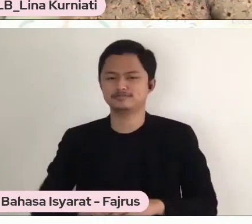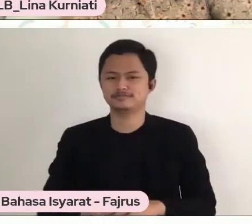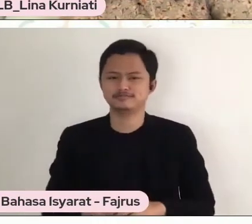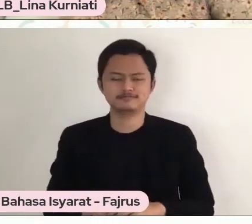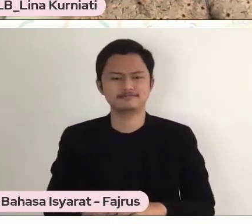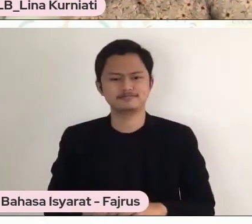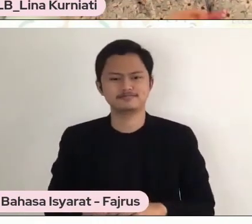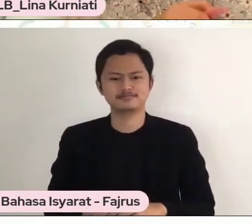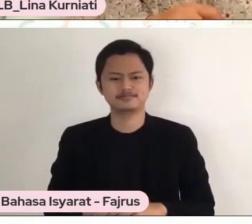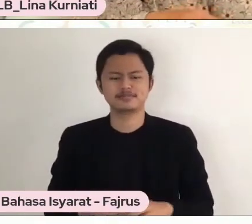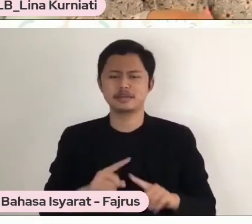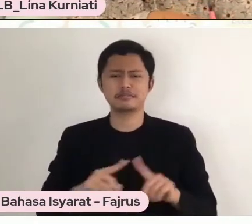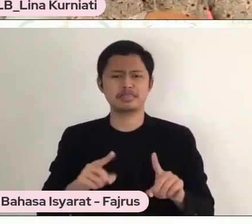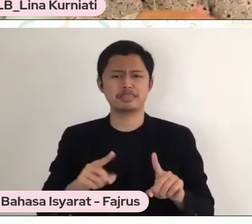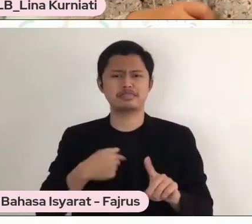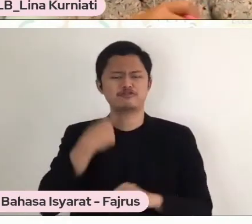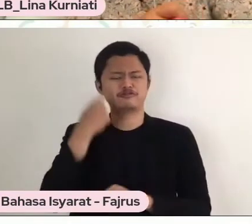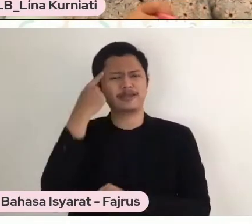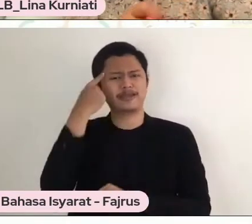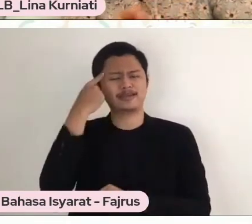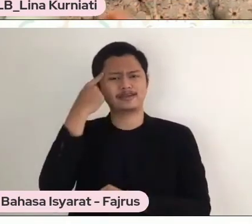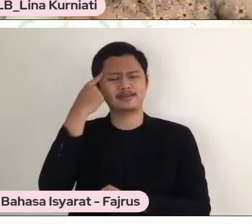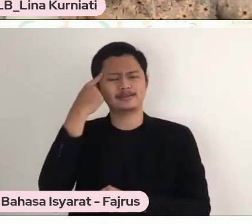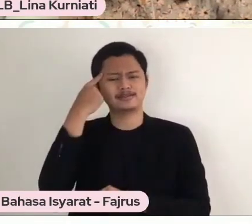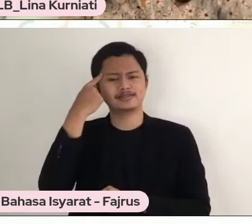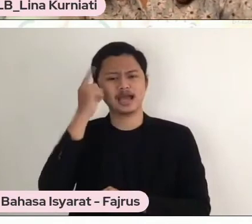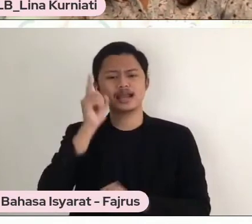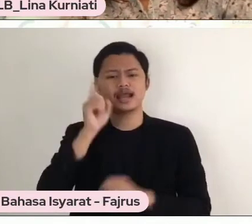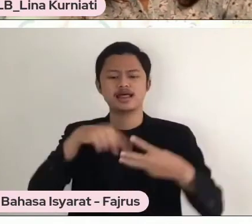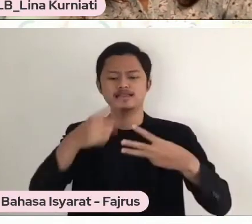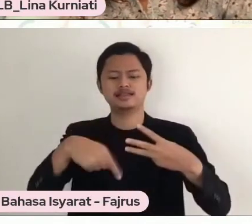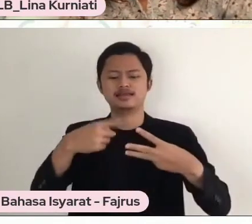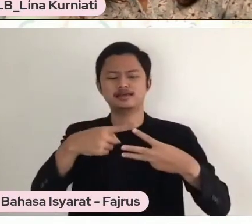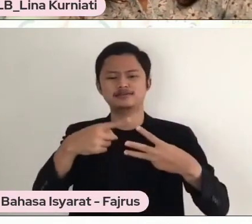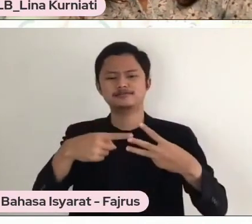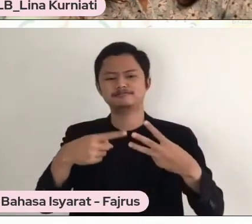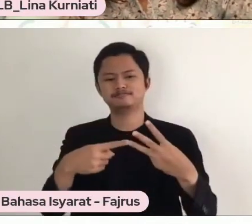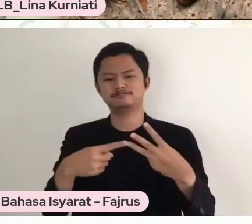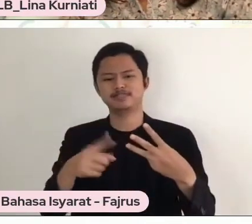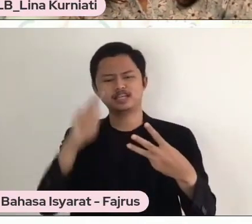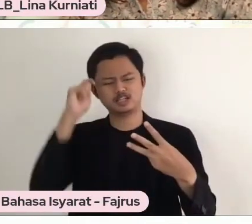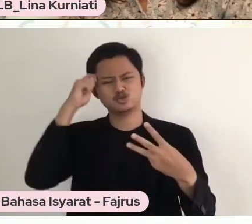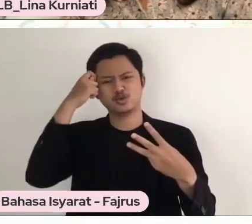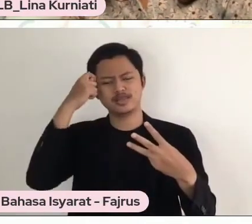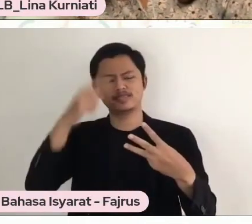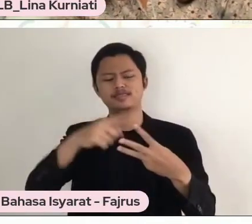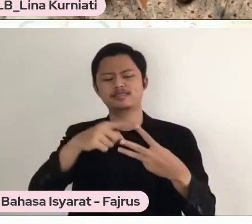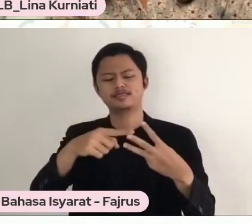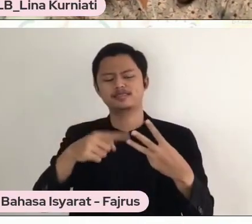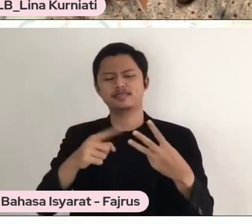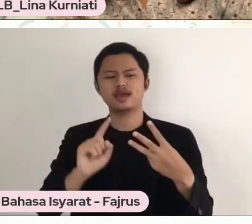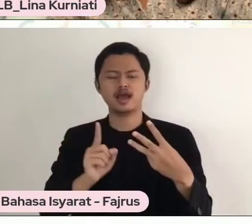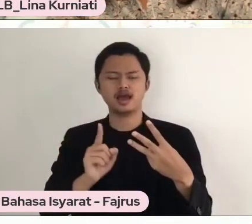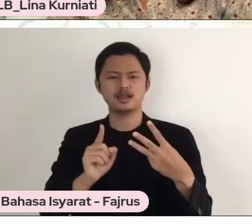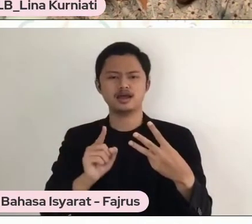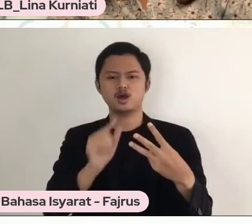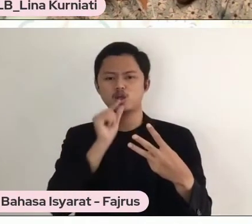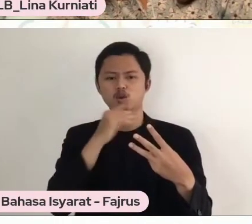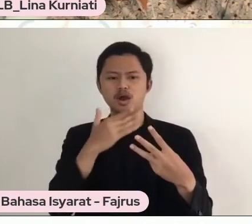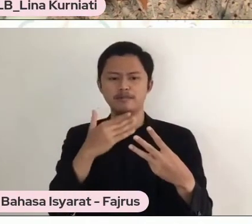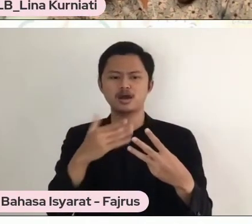There are, I think, three things. It's a difficulty to support the